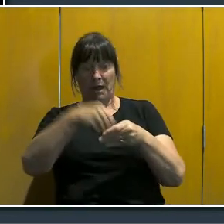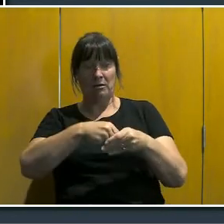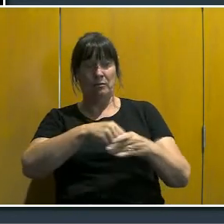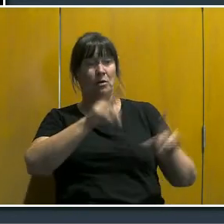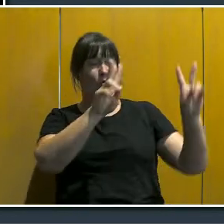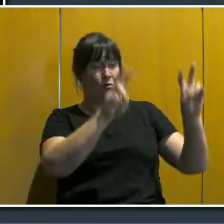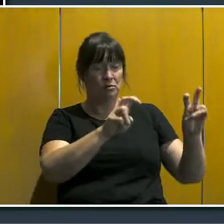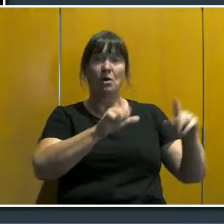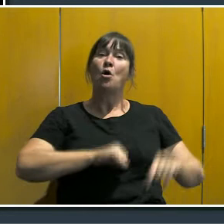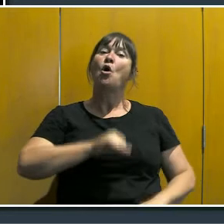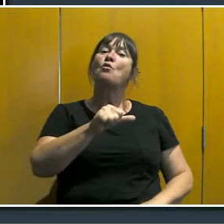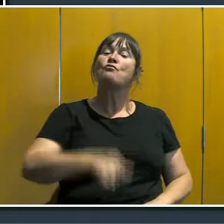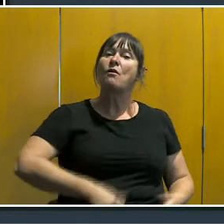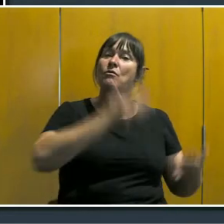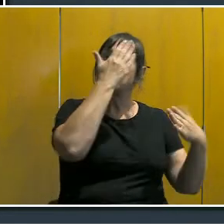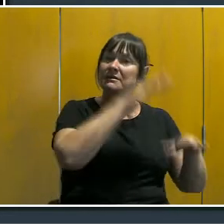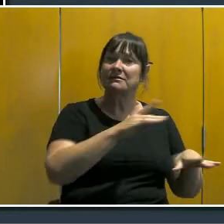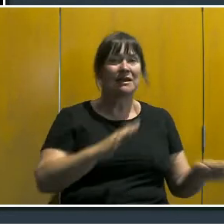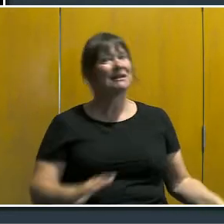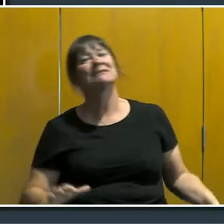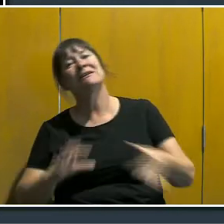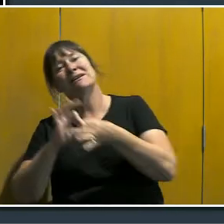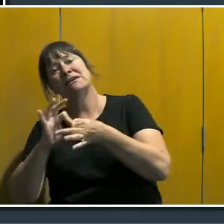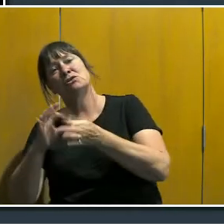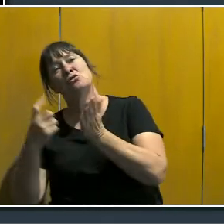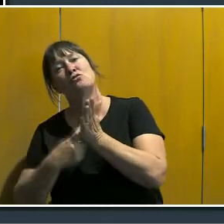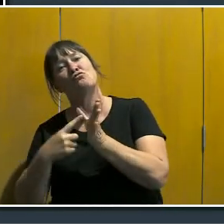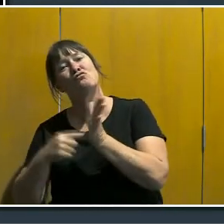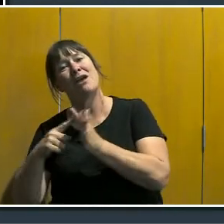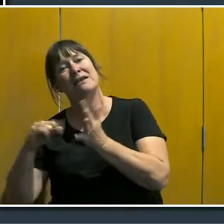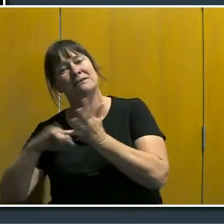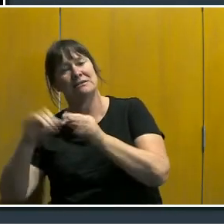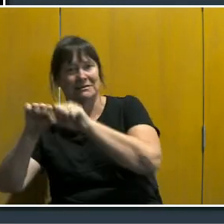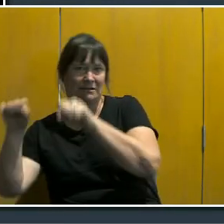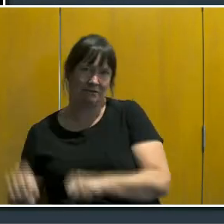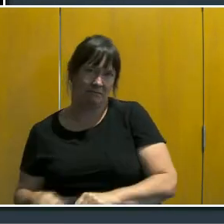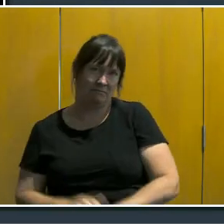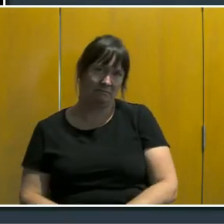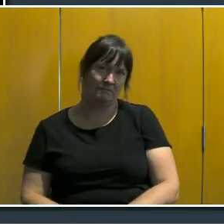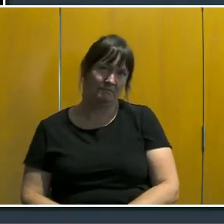residential has no bearing on the rating system, surely the two should be congruous. Thank you.